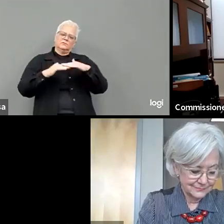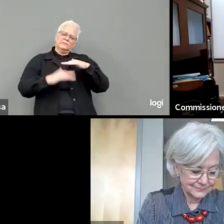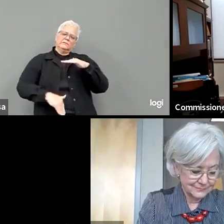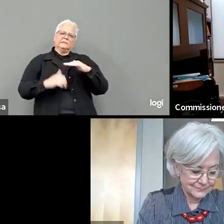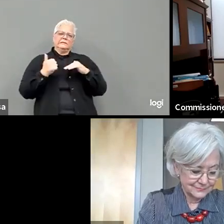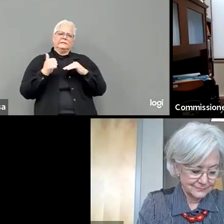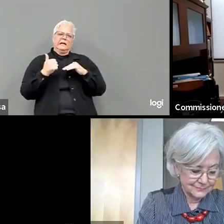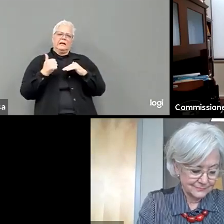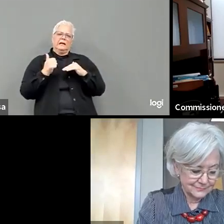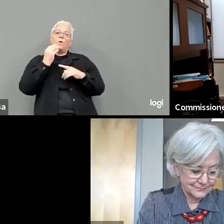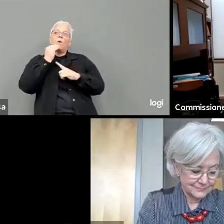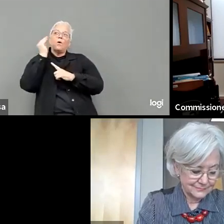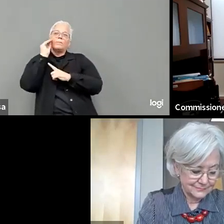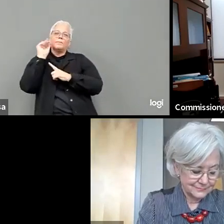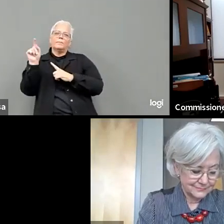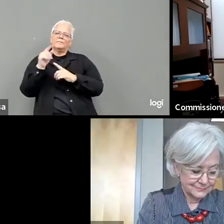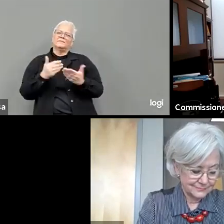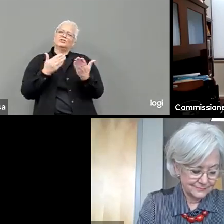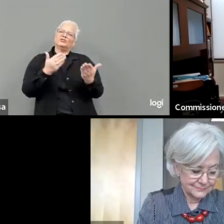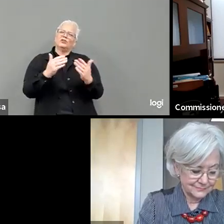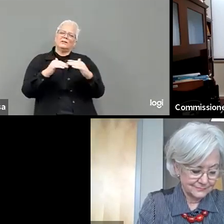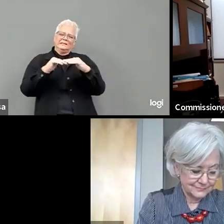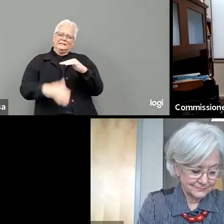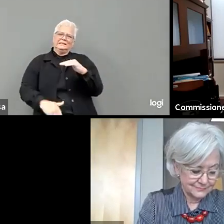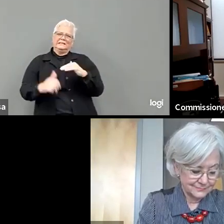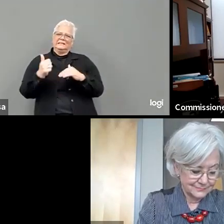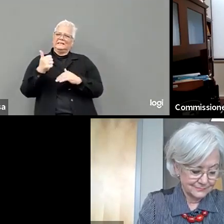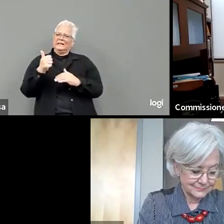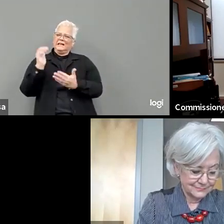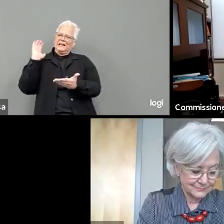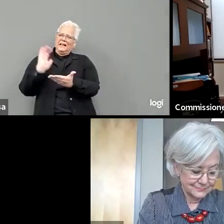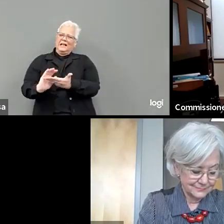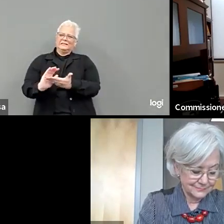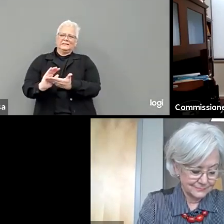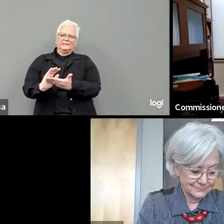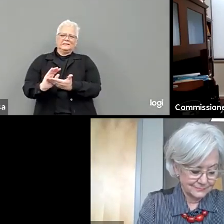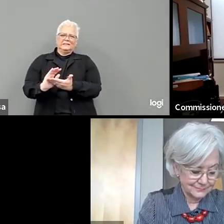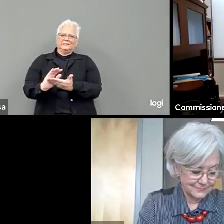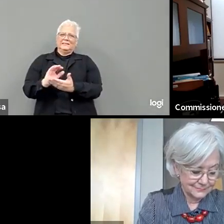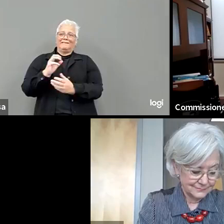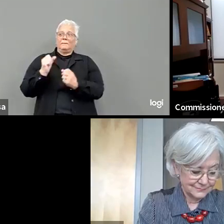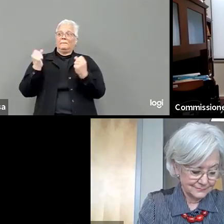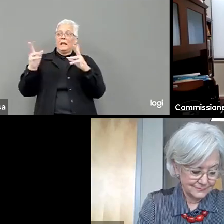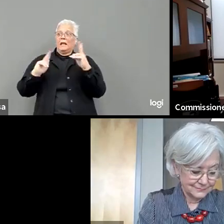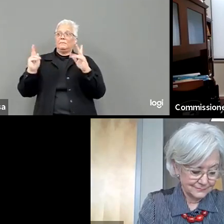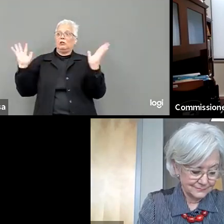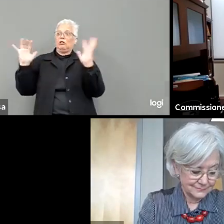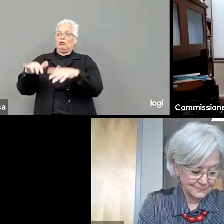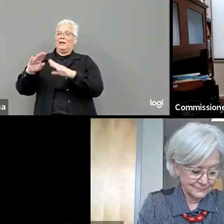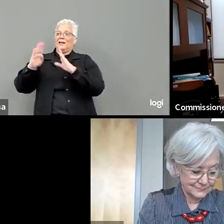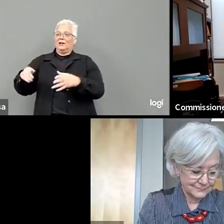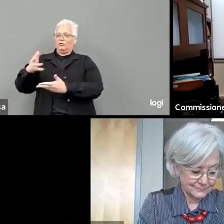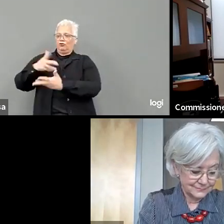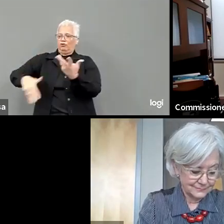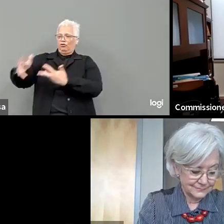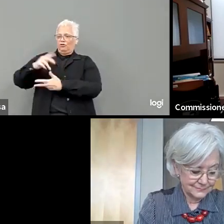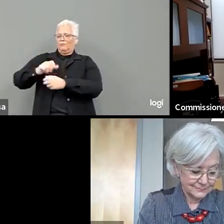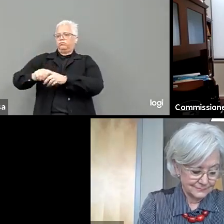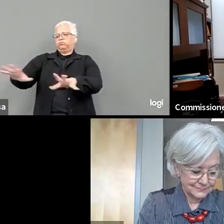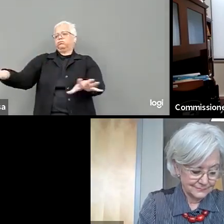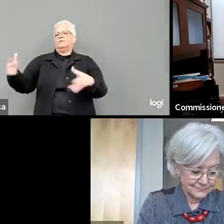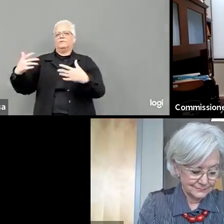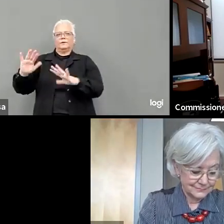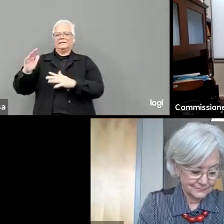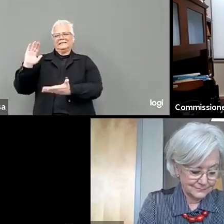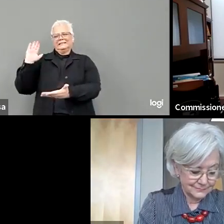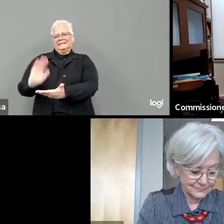it within your own household members, not expand it beyond that. If you do have 10 or more, of course, we still recommend, if the weather's